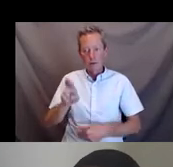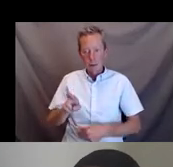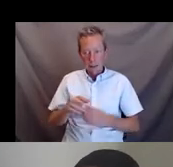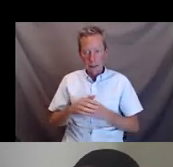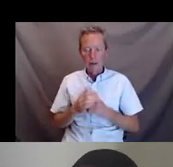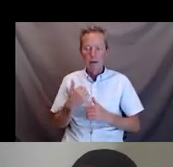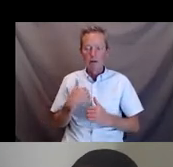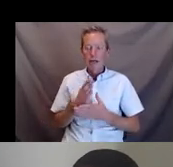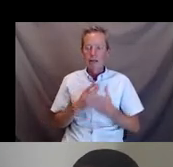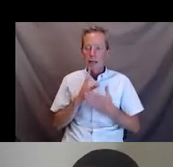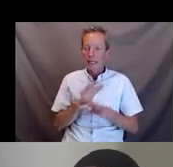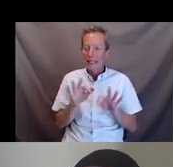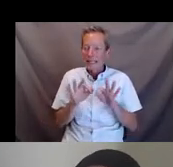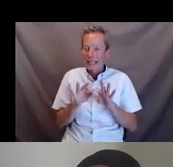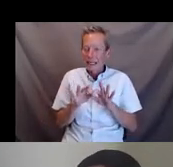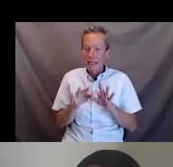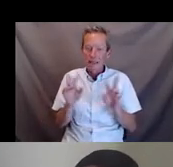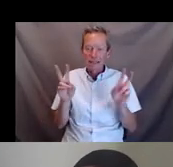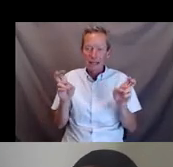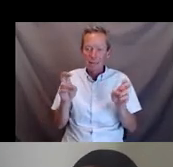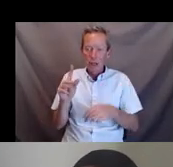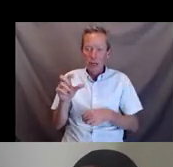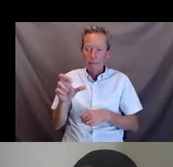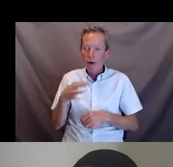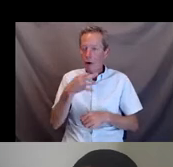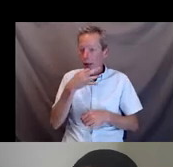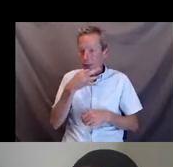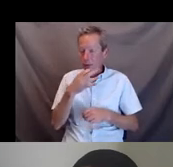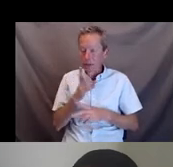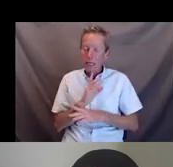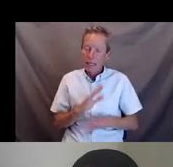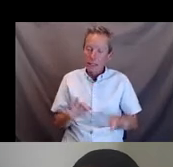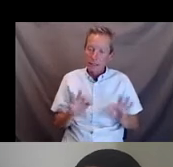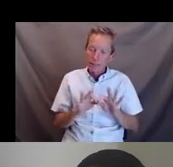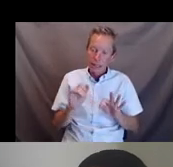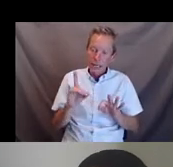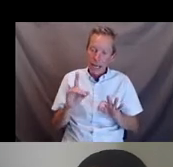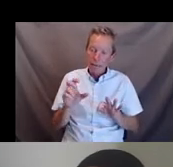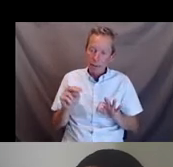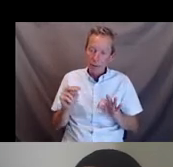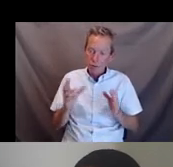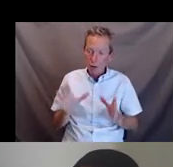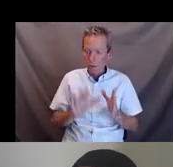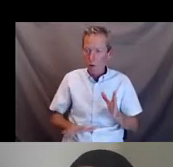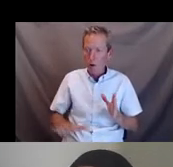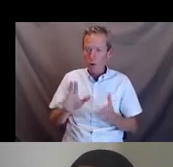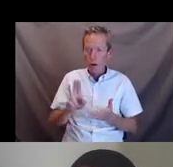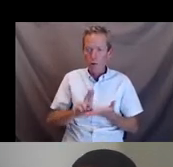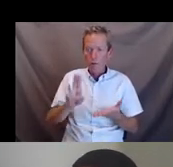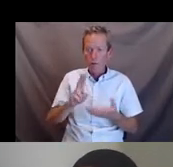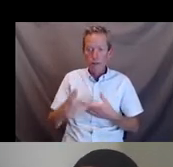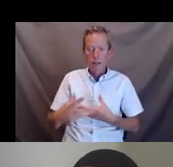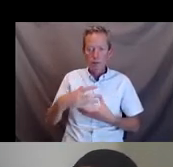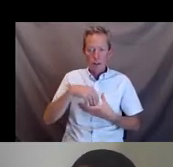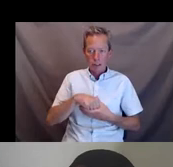key subject matter experts, some key administrators from all over the institution to participate with